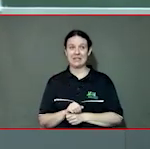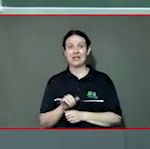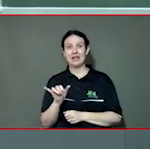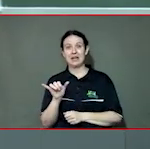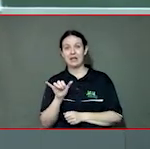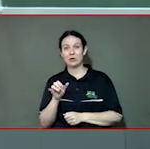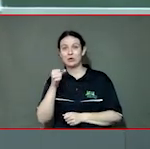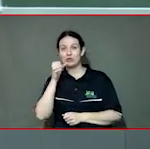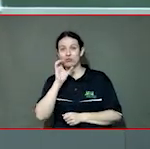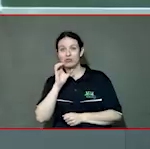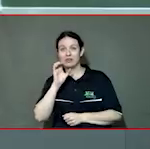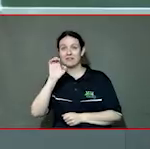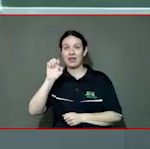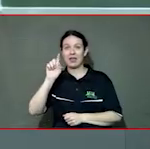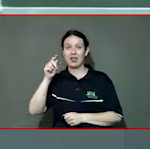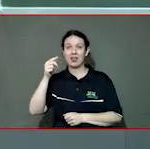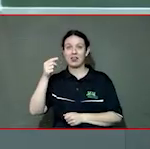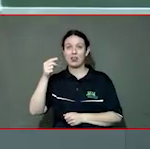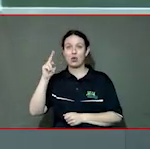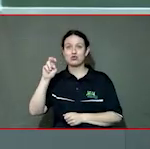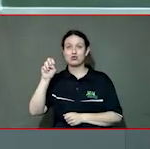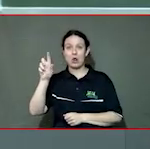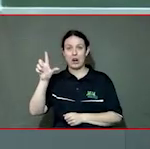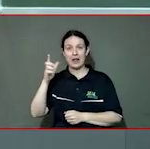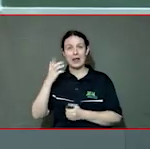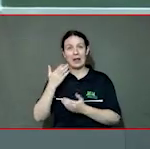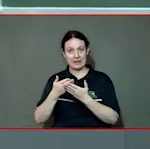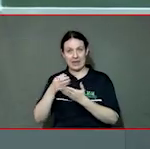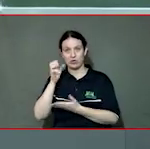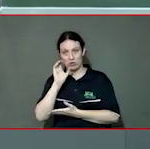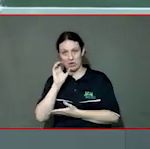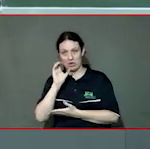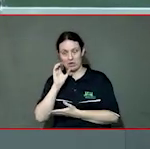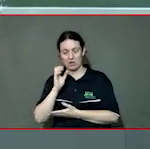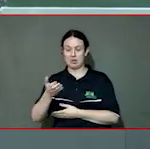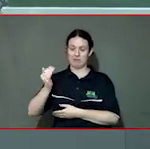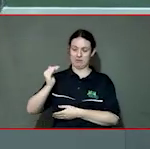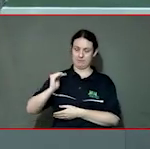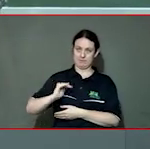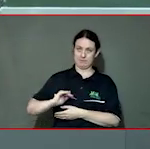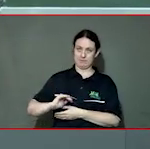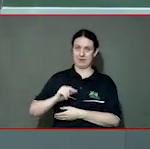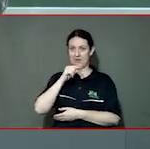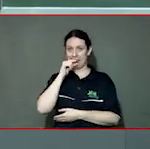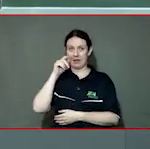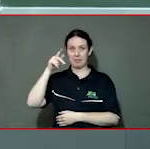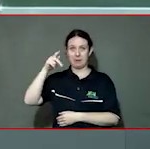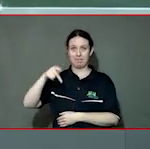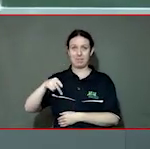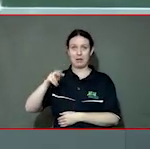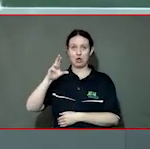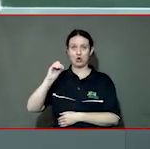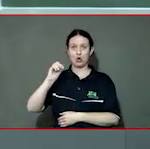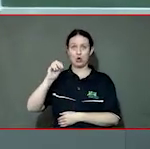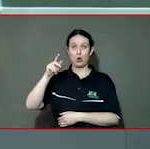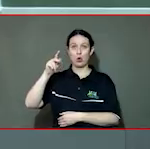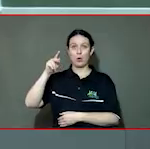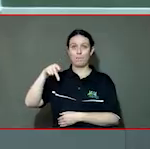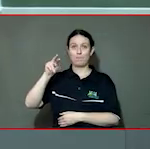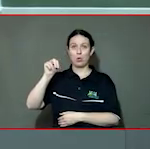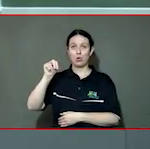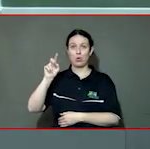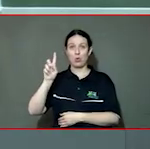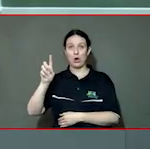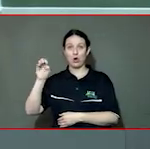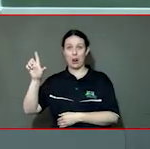is ethanol, the next one. Then you get the following one that you get propan 1-ol, that's